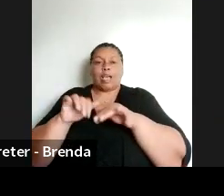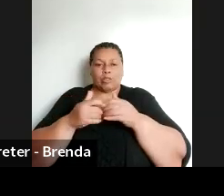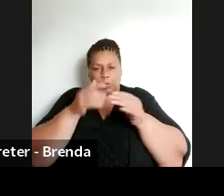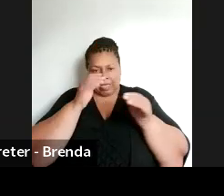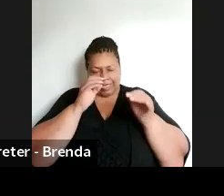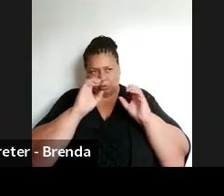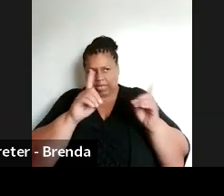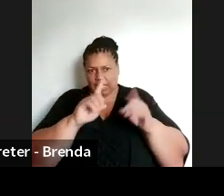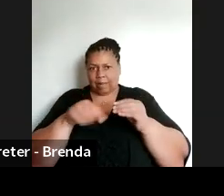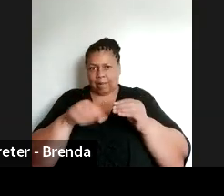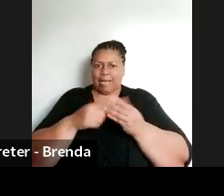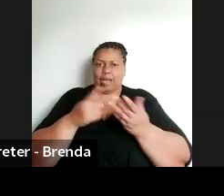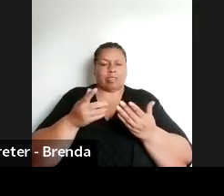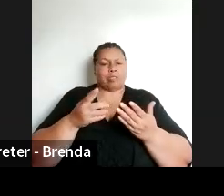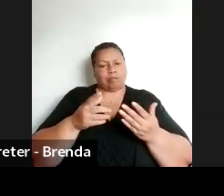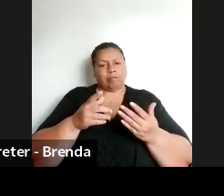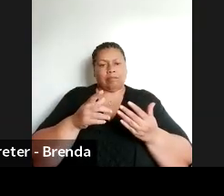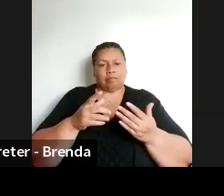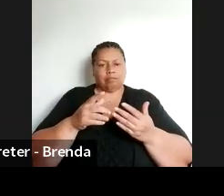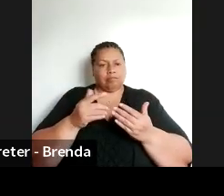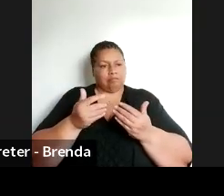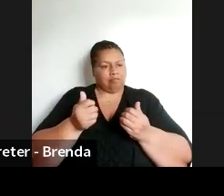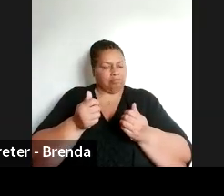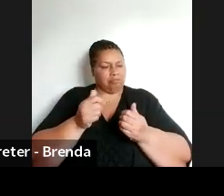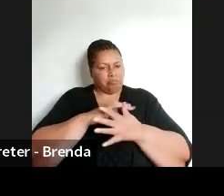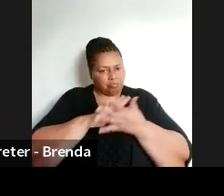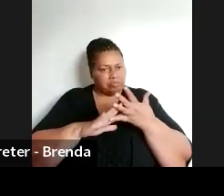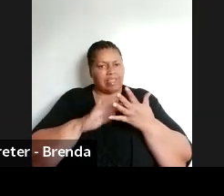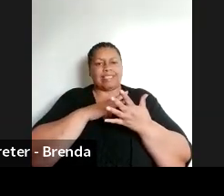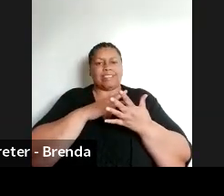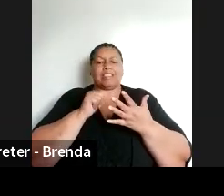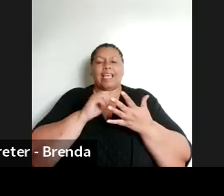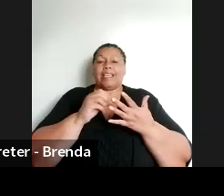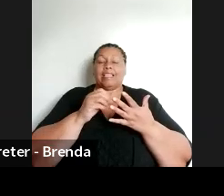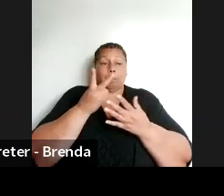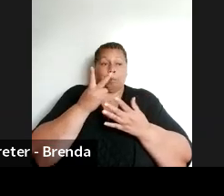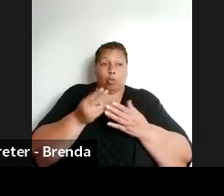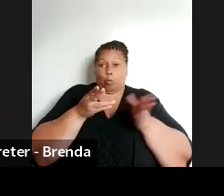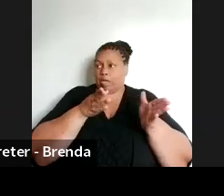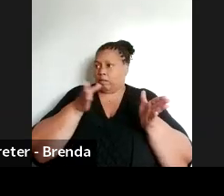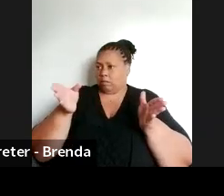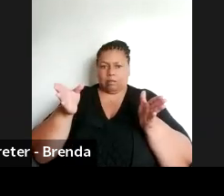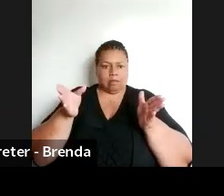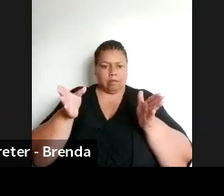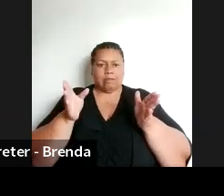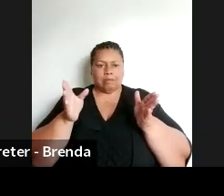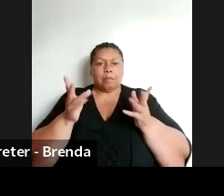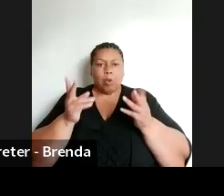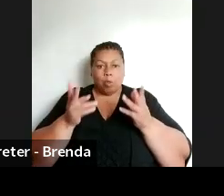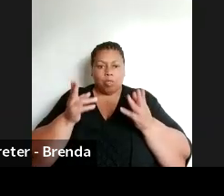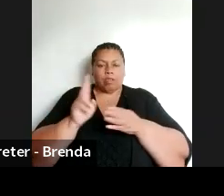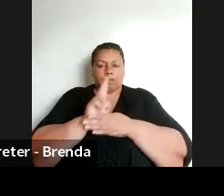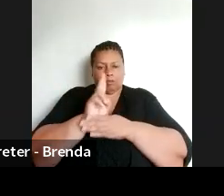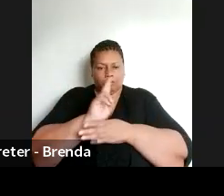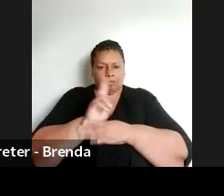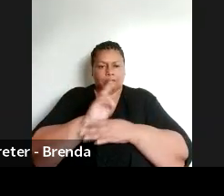well, and use both ways. And so you kind of get that like consistent kind of changing what disability means to